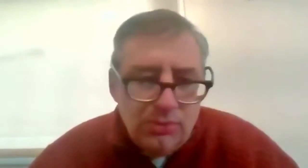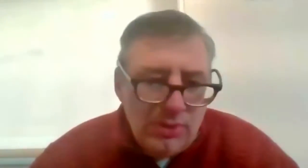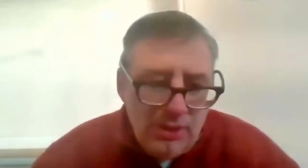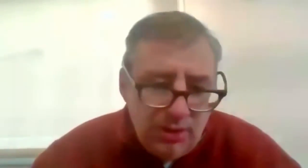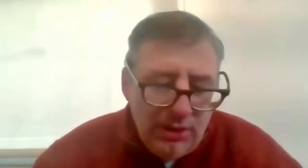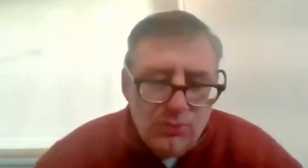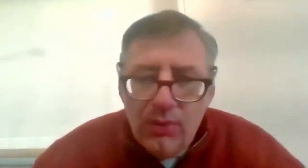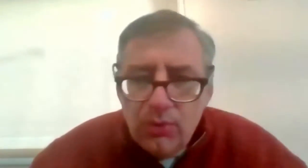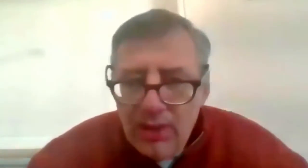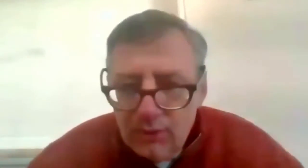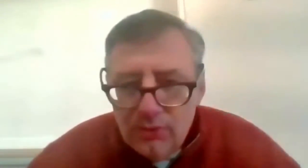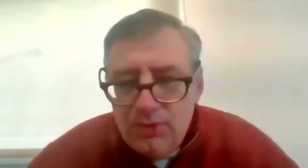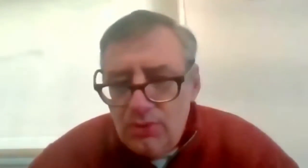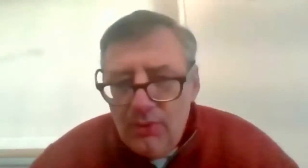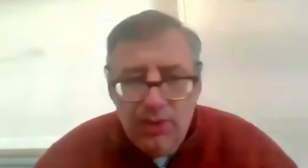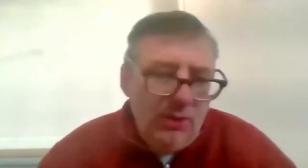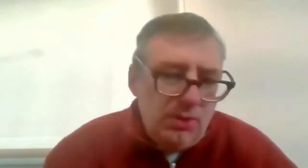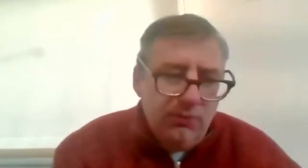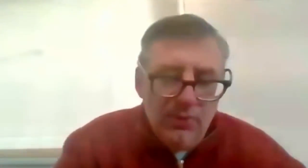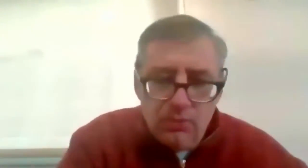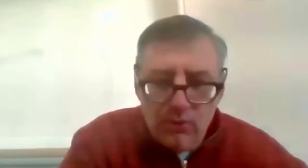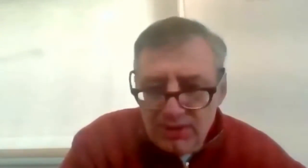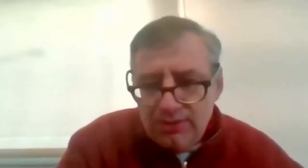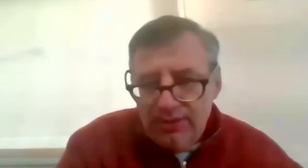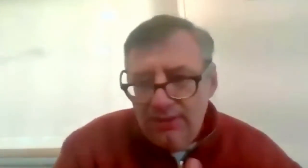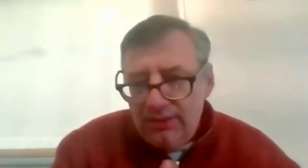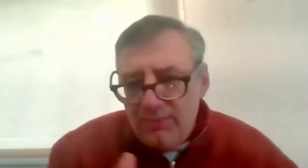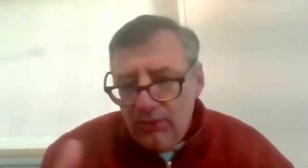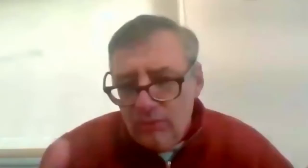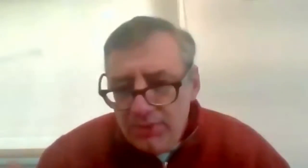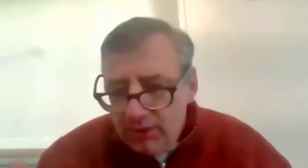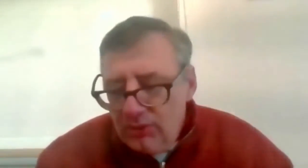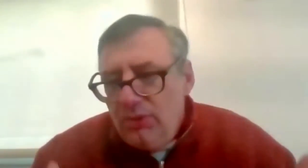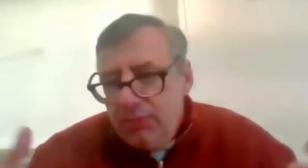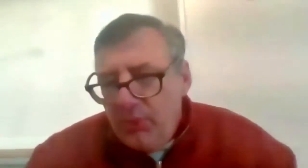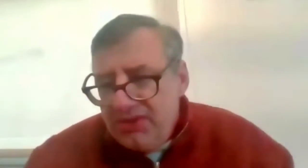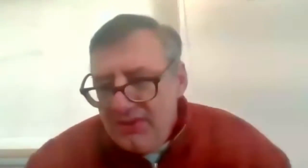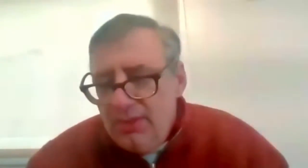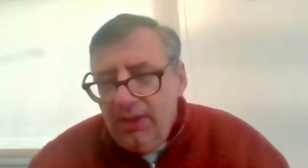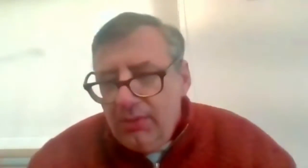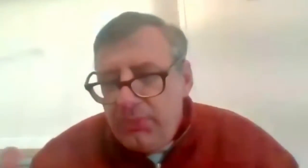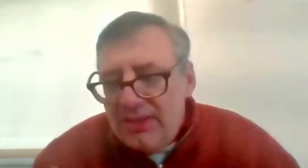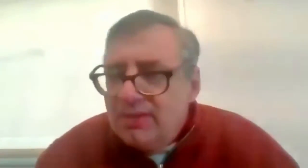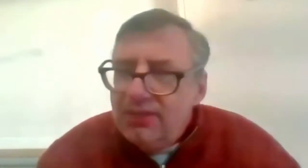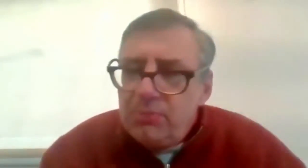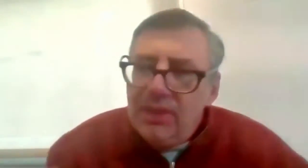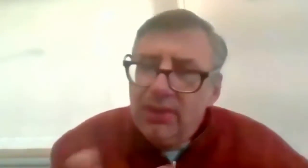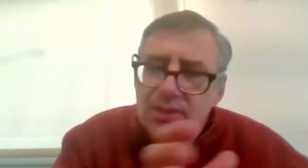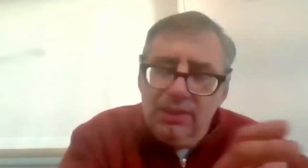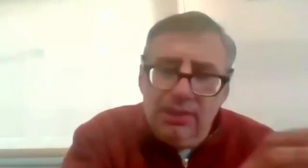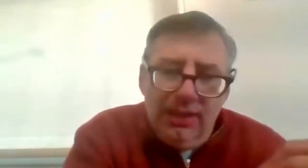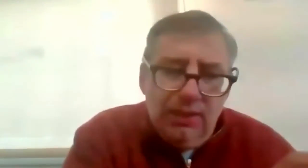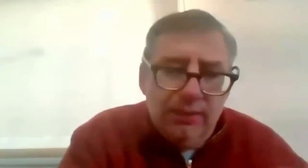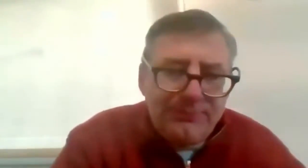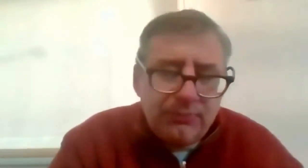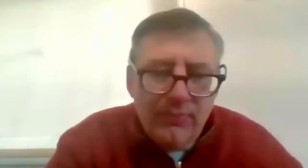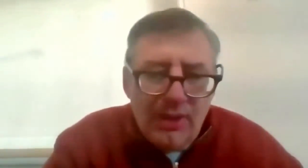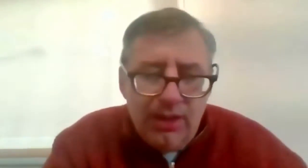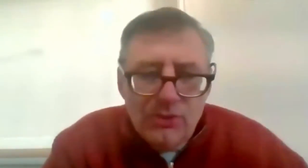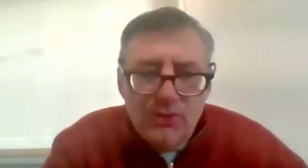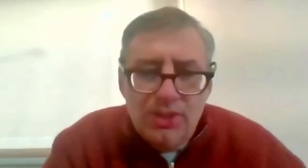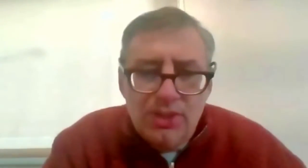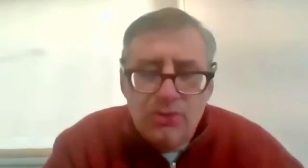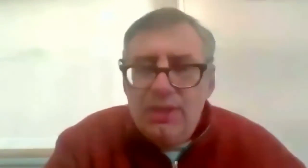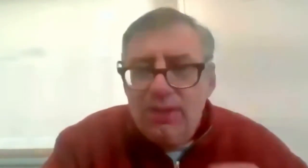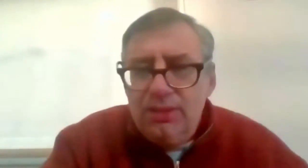Quiroz. Well, he is an attorney, an eventual judge, and then